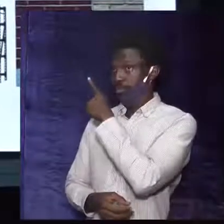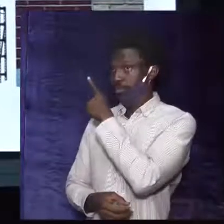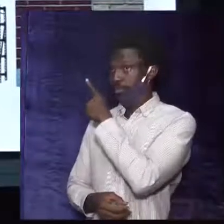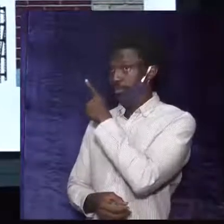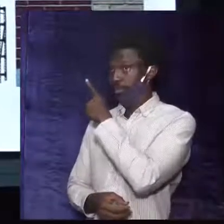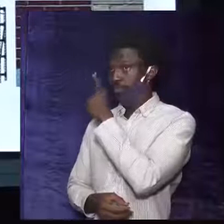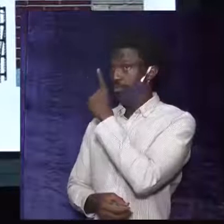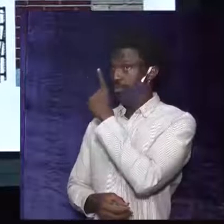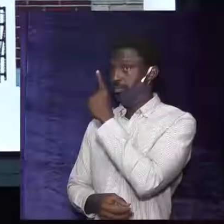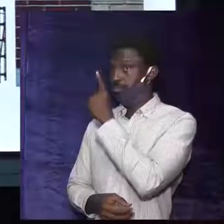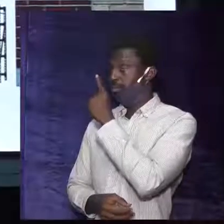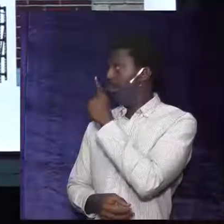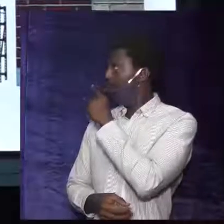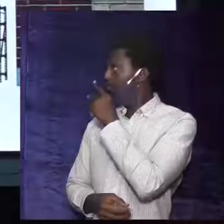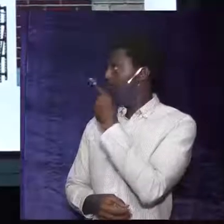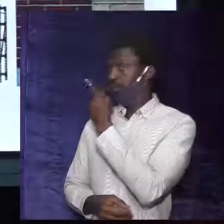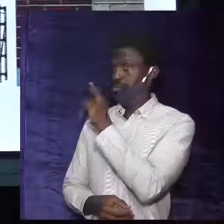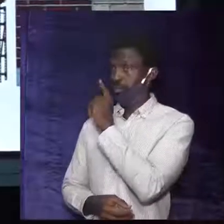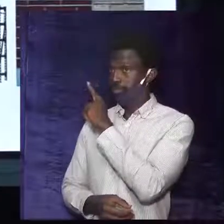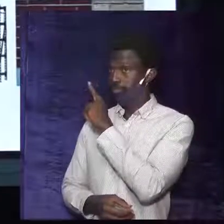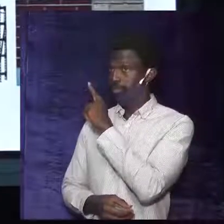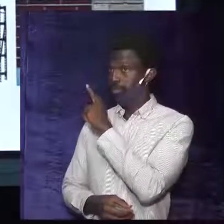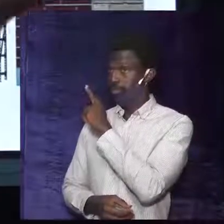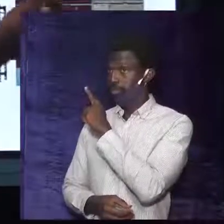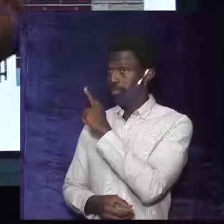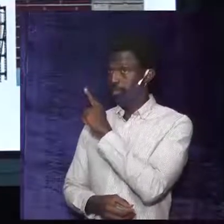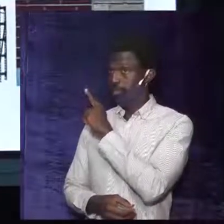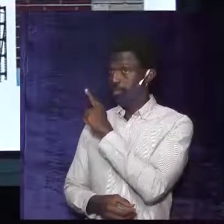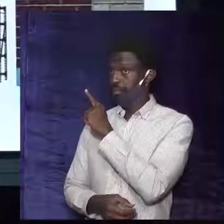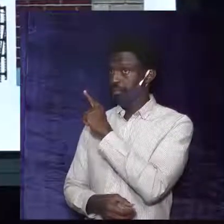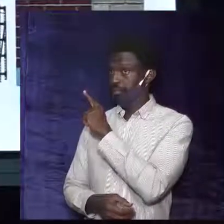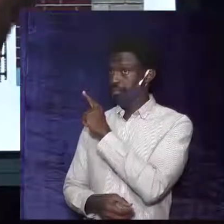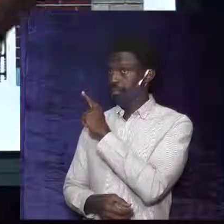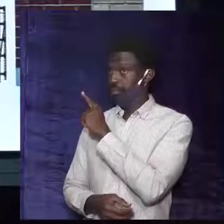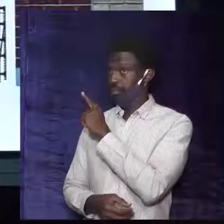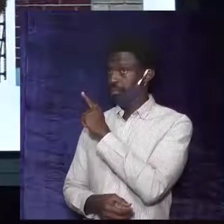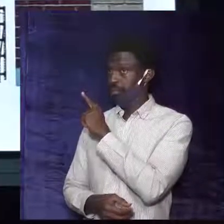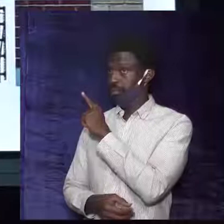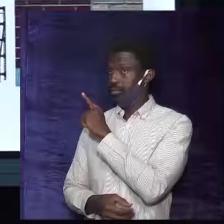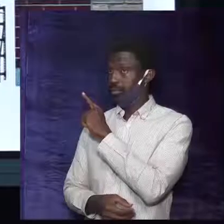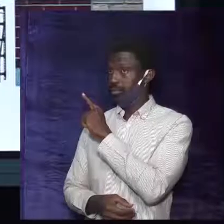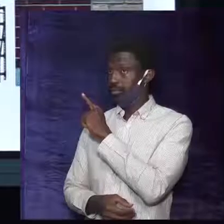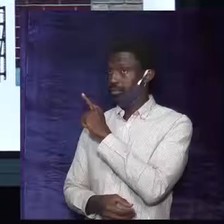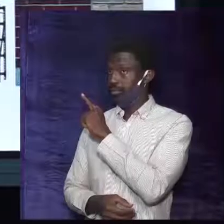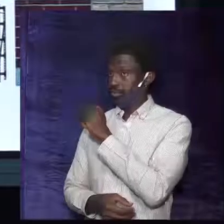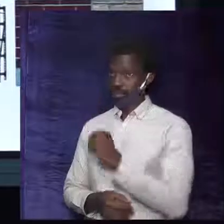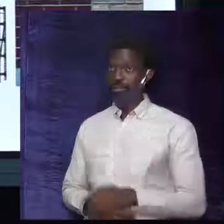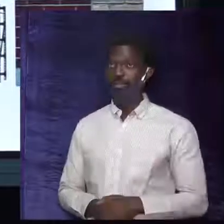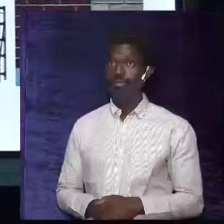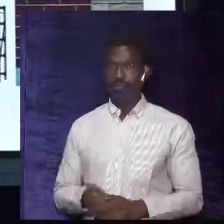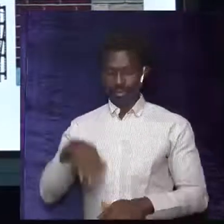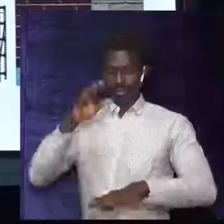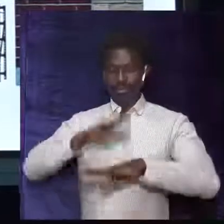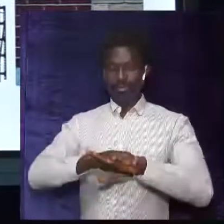it in the bookshelf. These are parallel. Also, these are parallel to these.